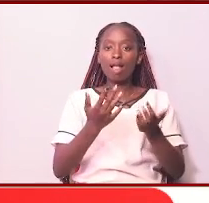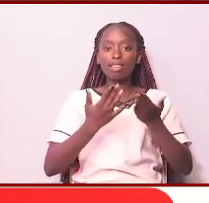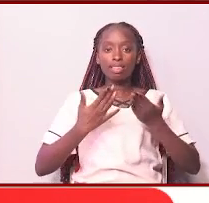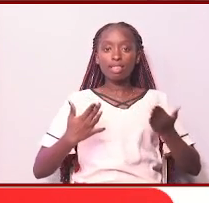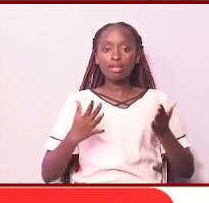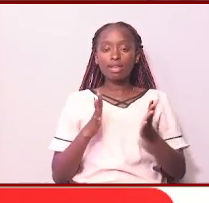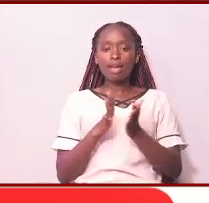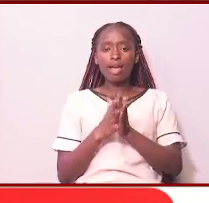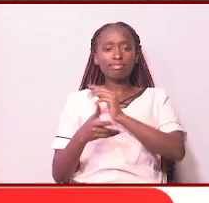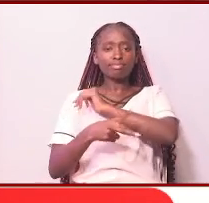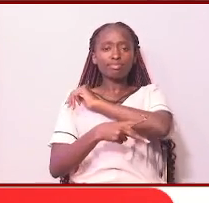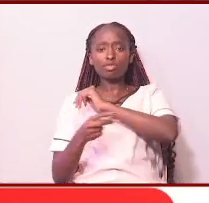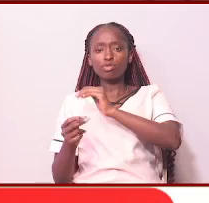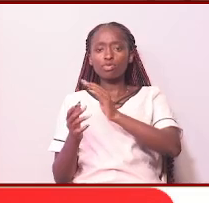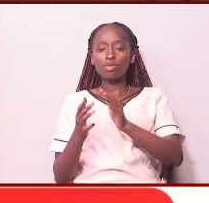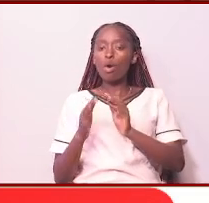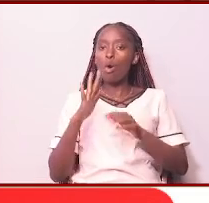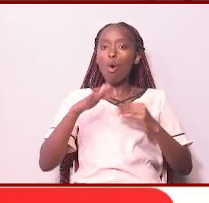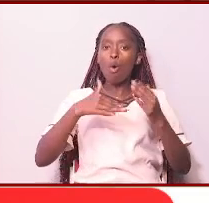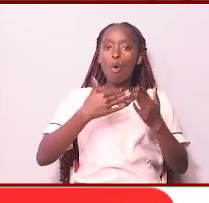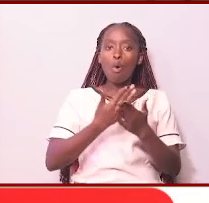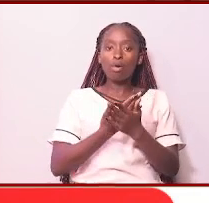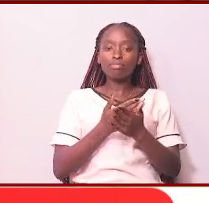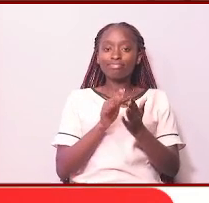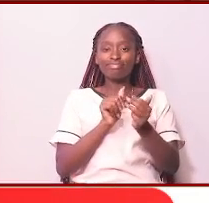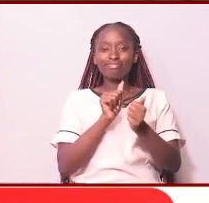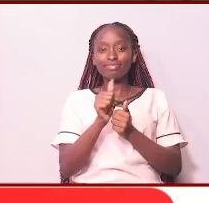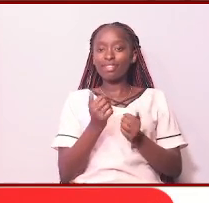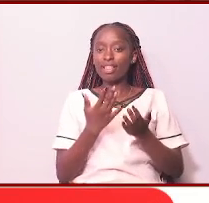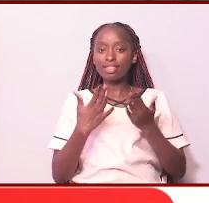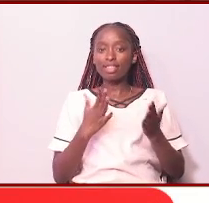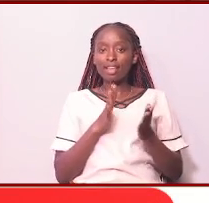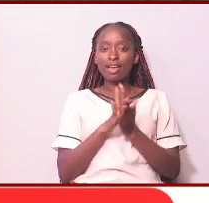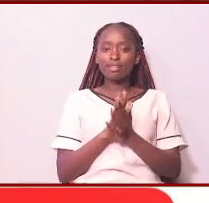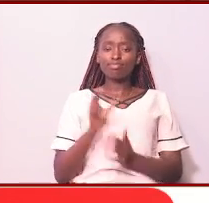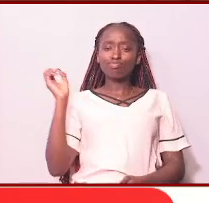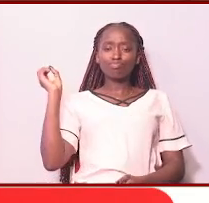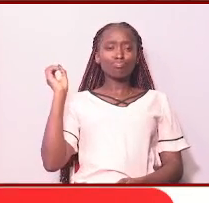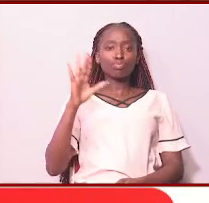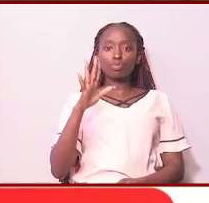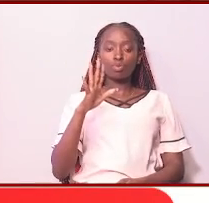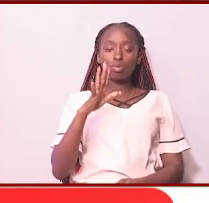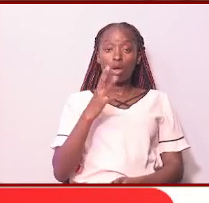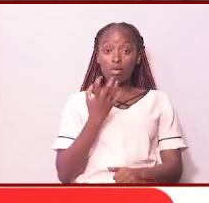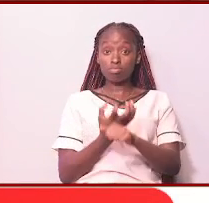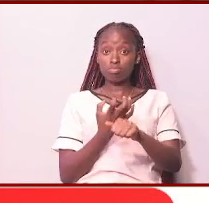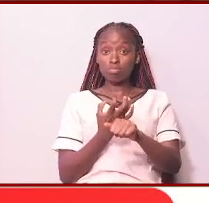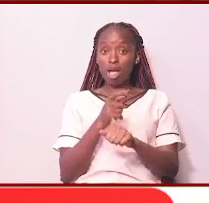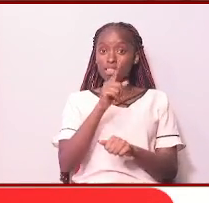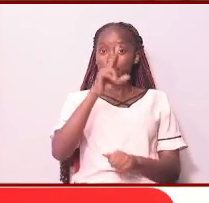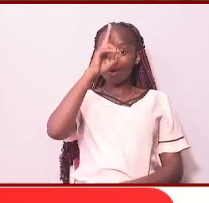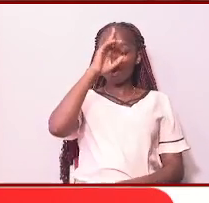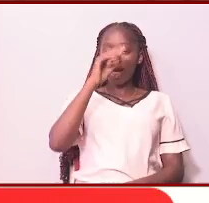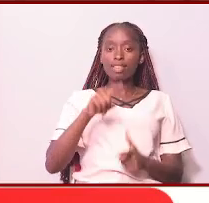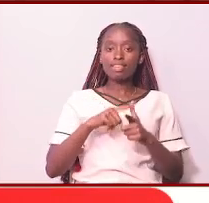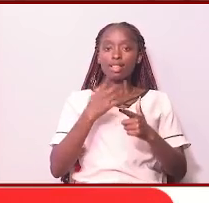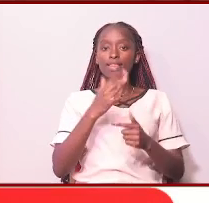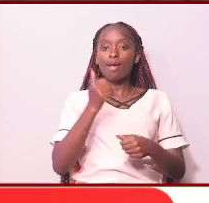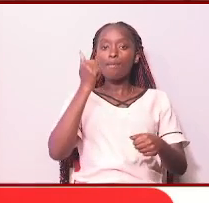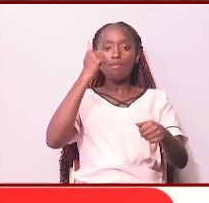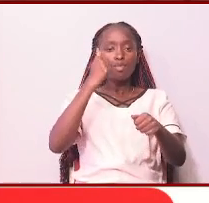to steal, to loot, to stone policemen, they'll deal with you